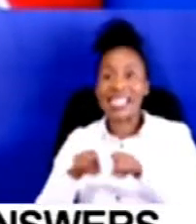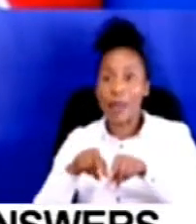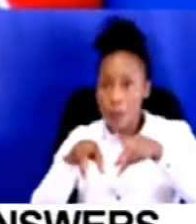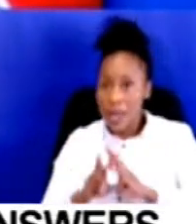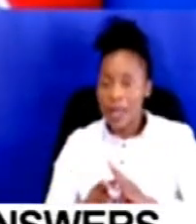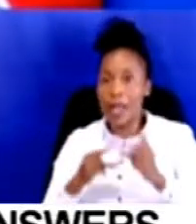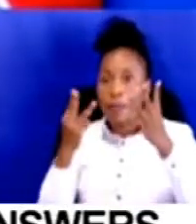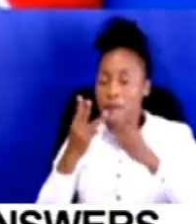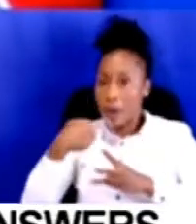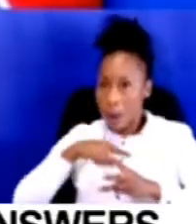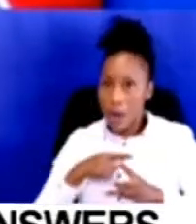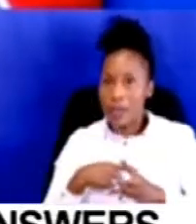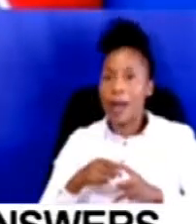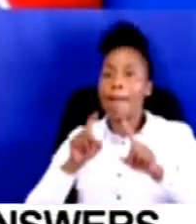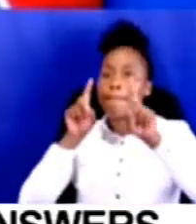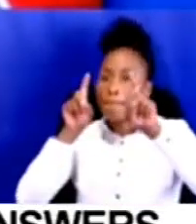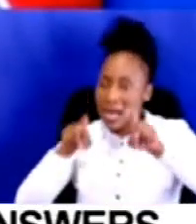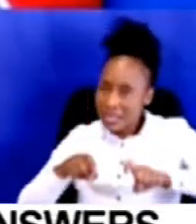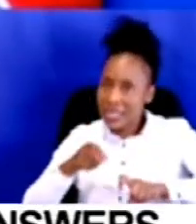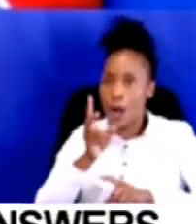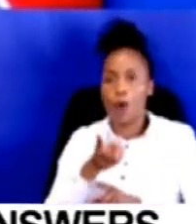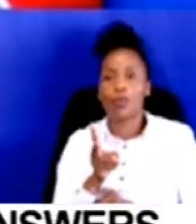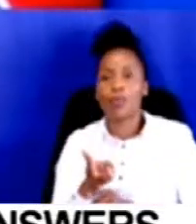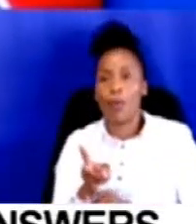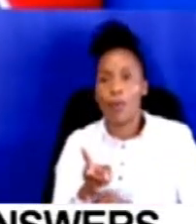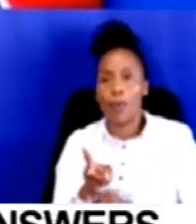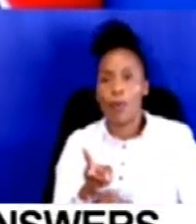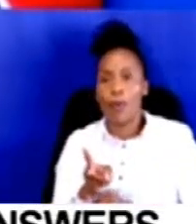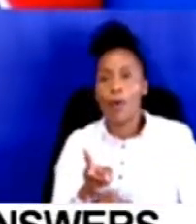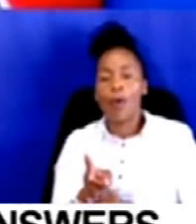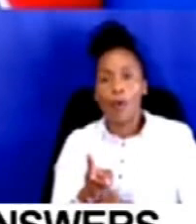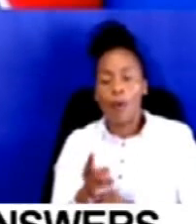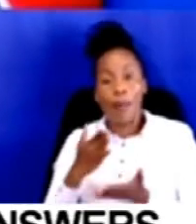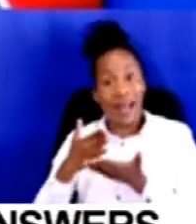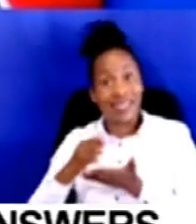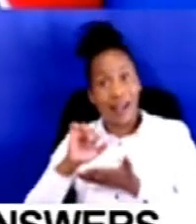people must also play their part.